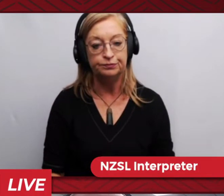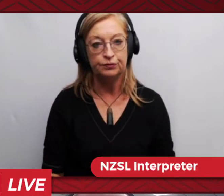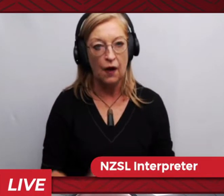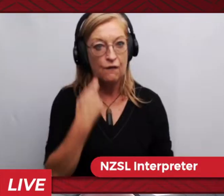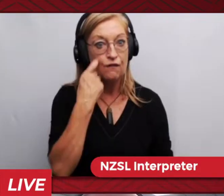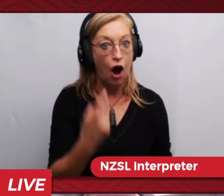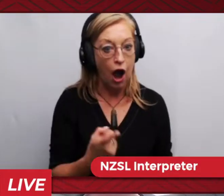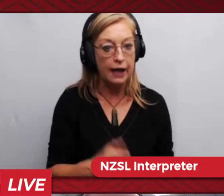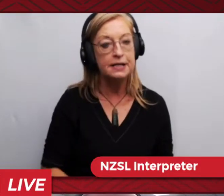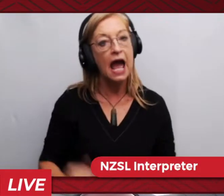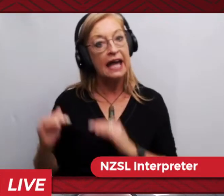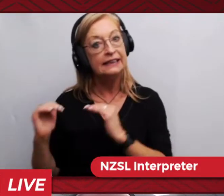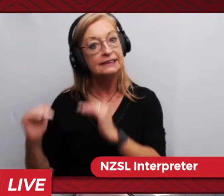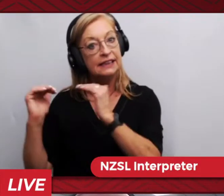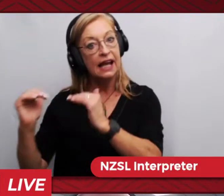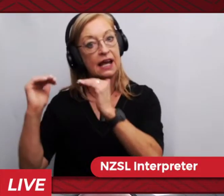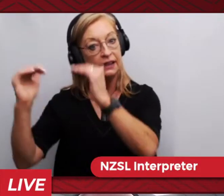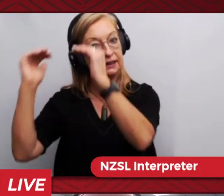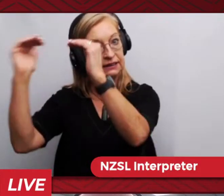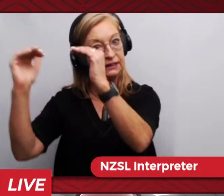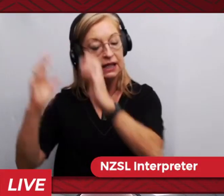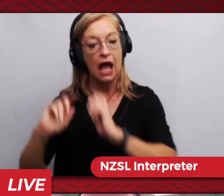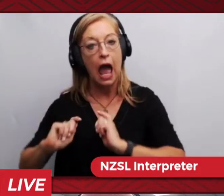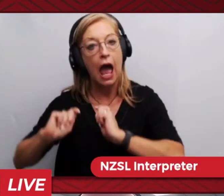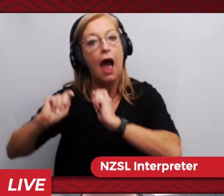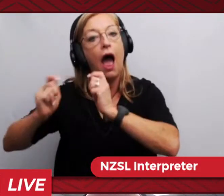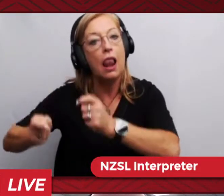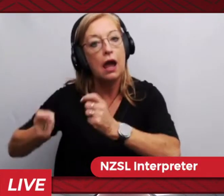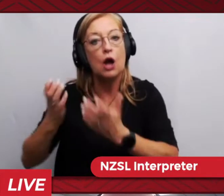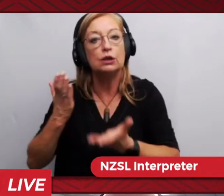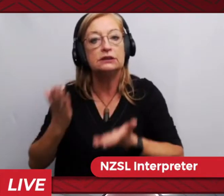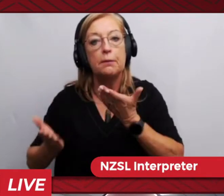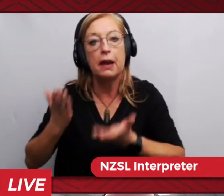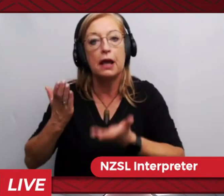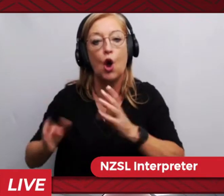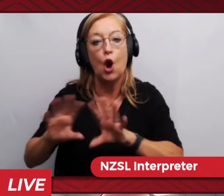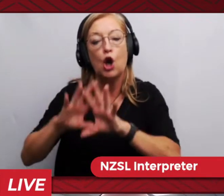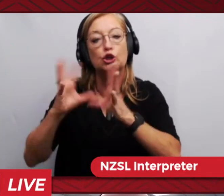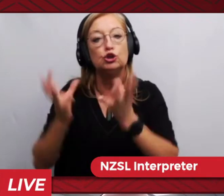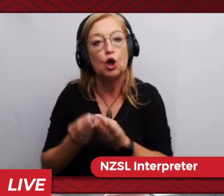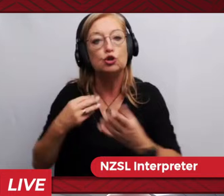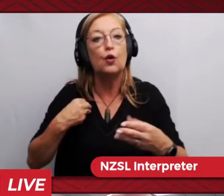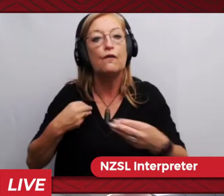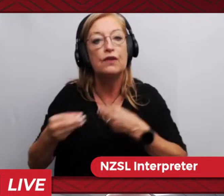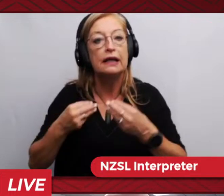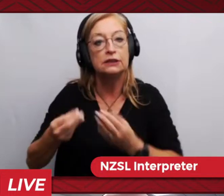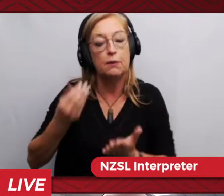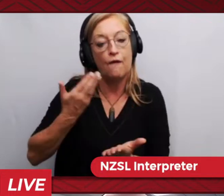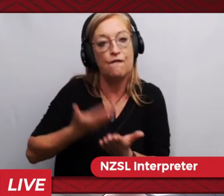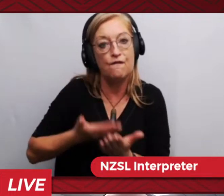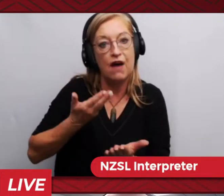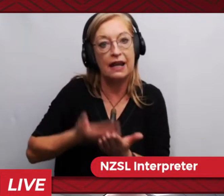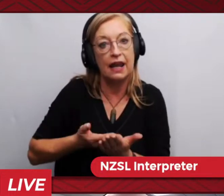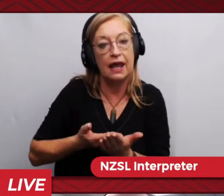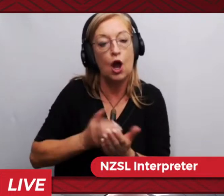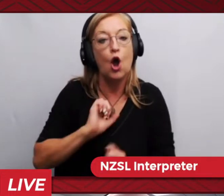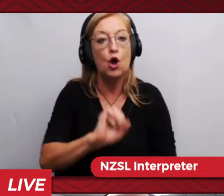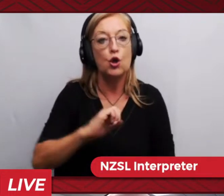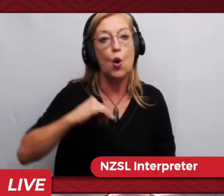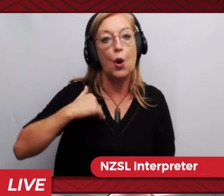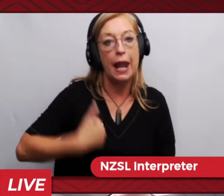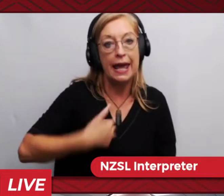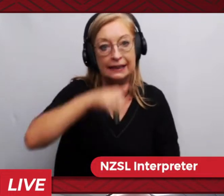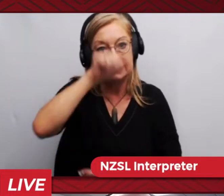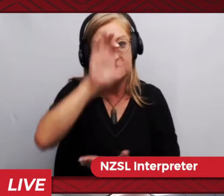So the tiers that you get will depend on the total flexible funding, your needs and experience